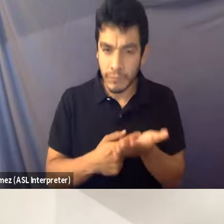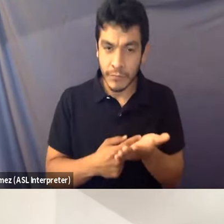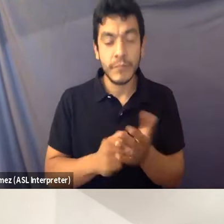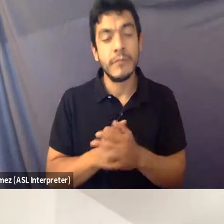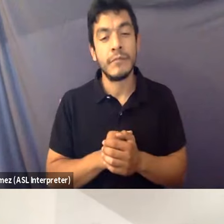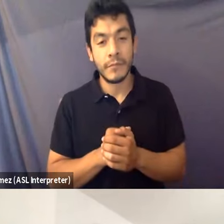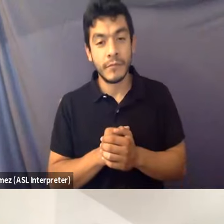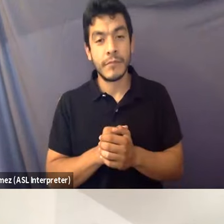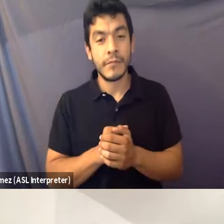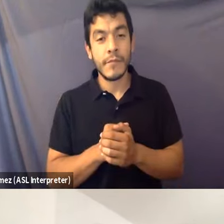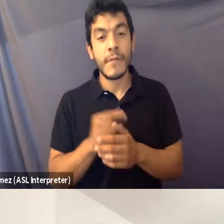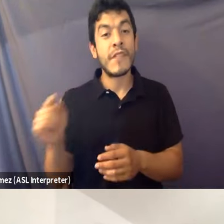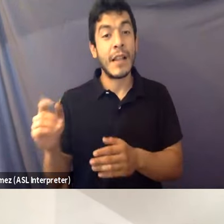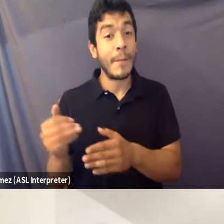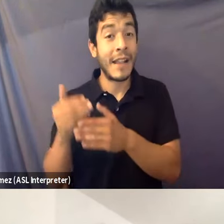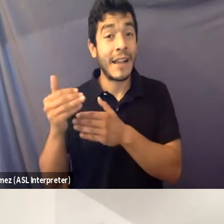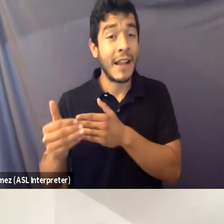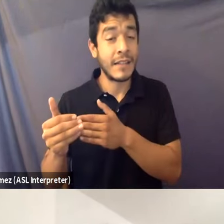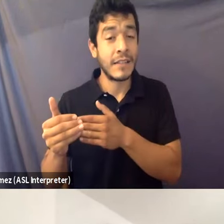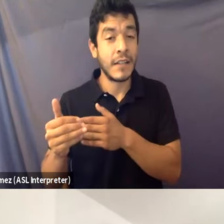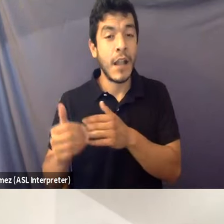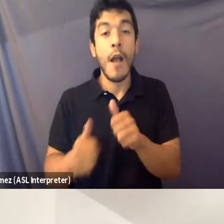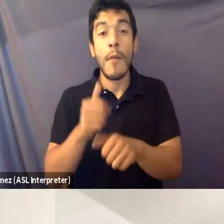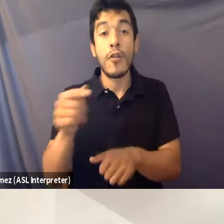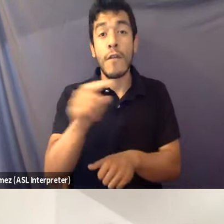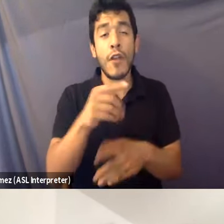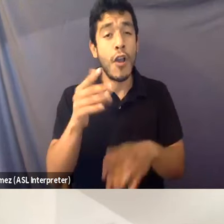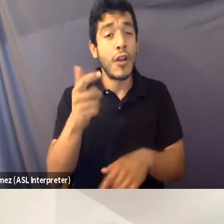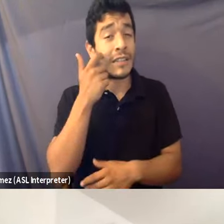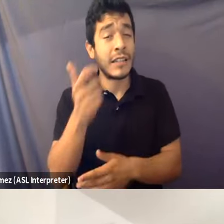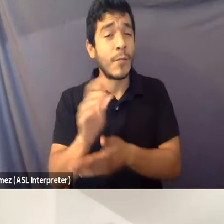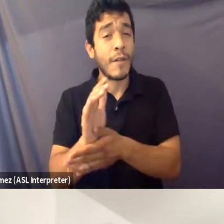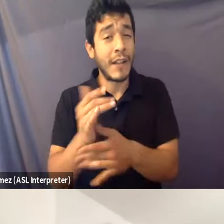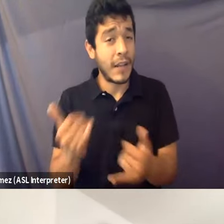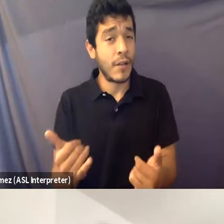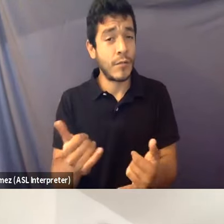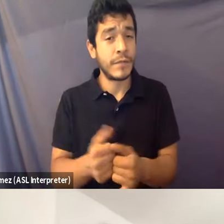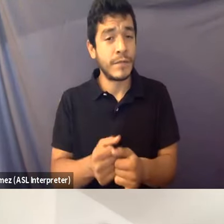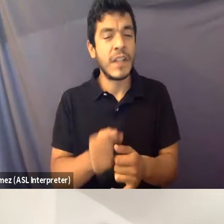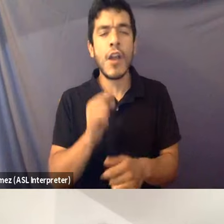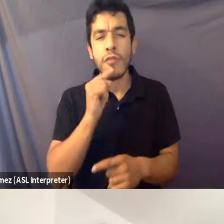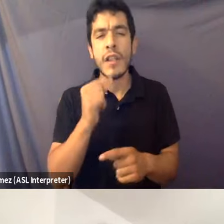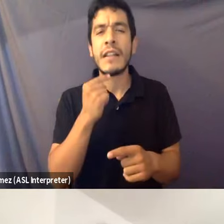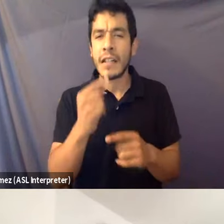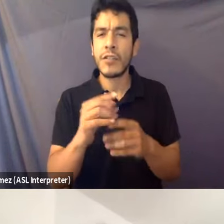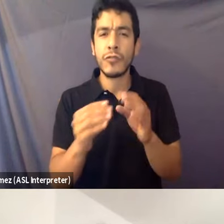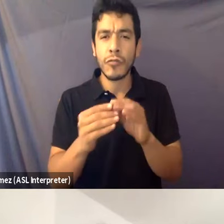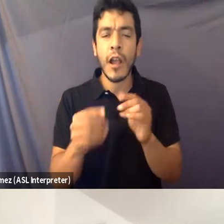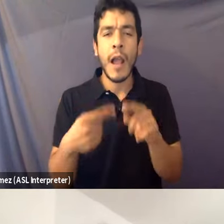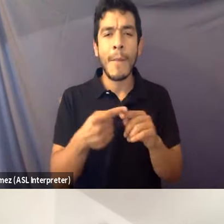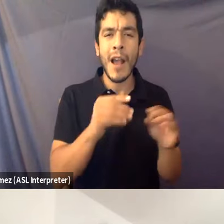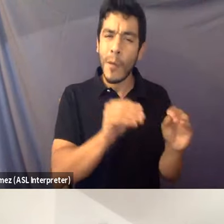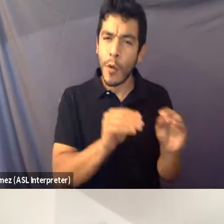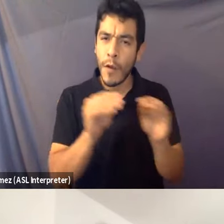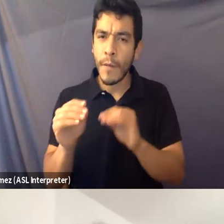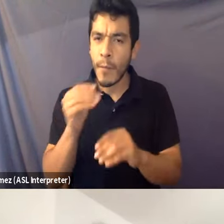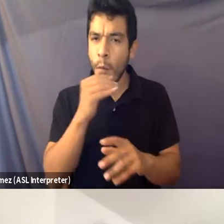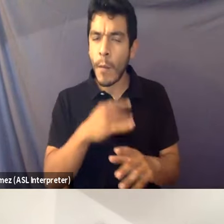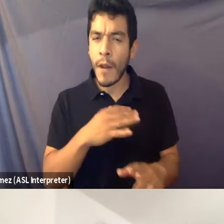And She Could Be Next. I guess most of you have watched it by now. It really tells the story about a movement of women of color who are